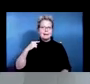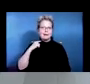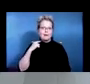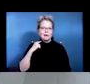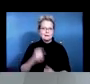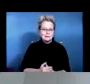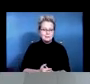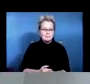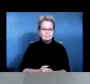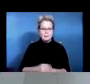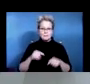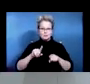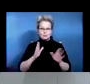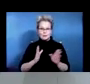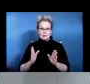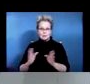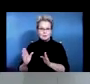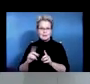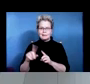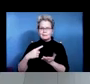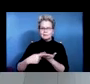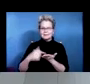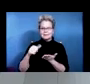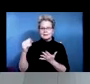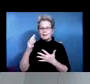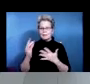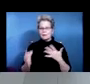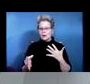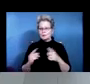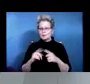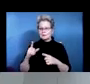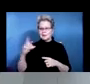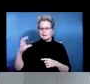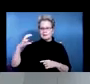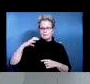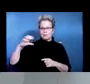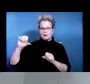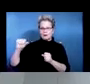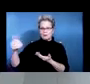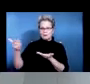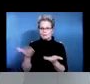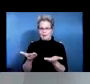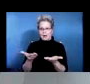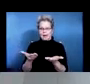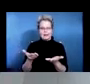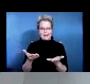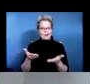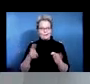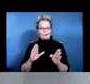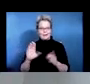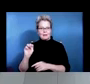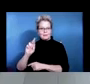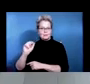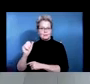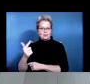we're planning for we're talking about other options that are that the employer provides that would allow the client to to return to work so